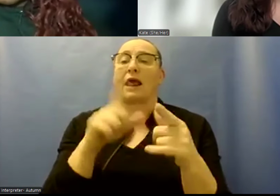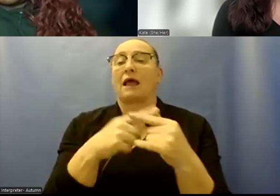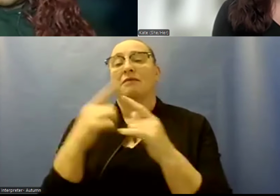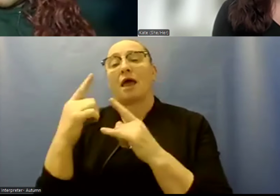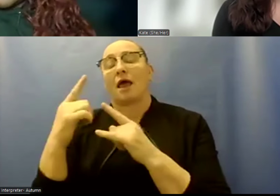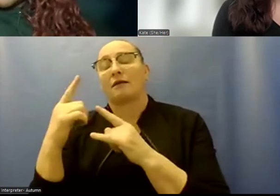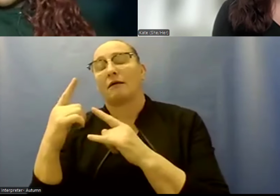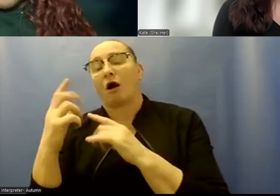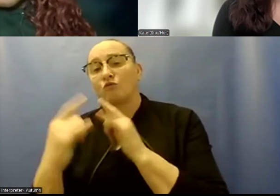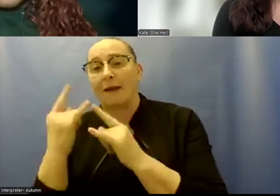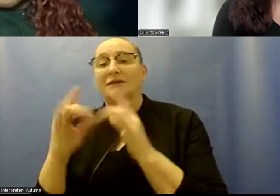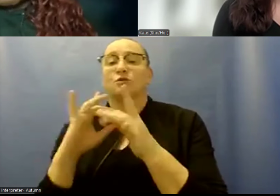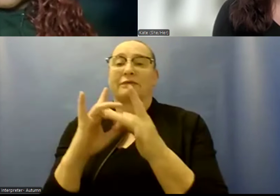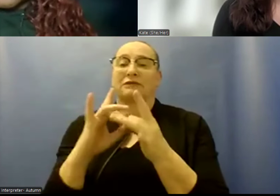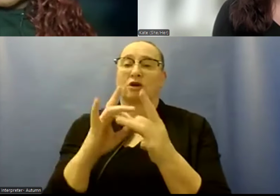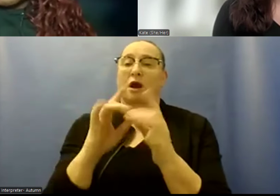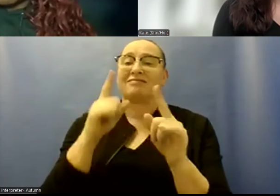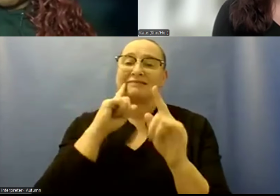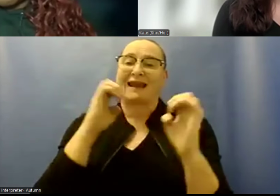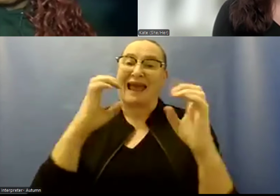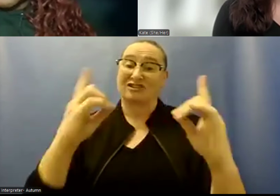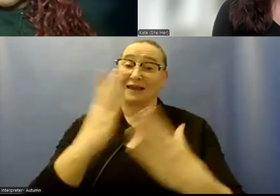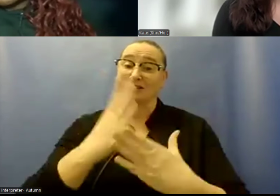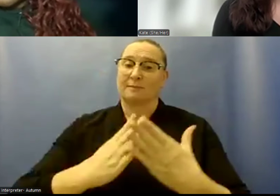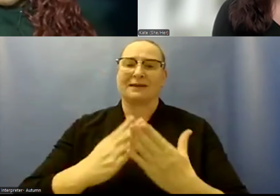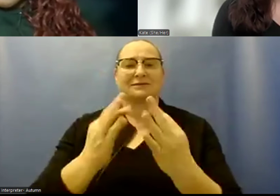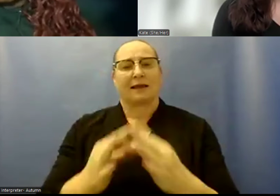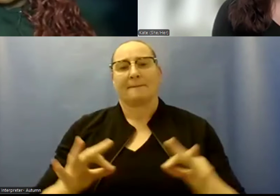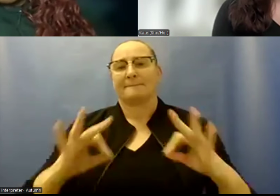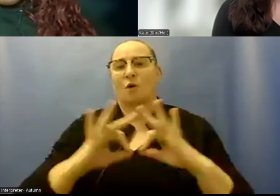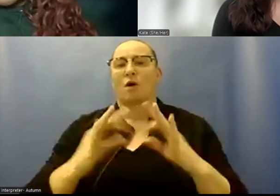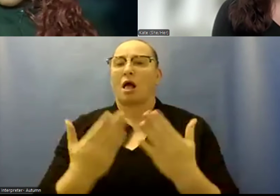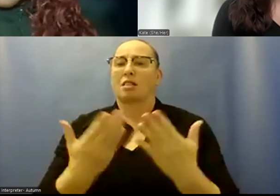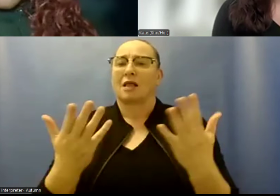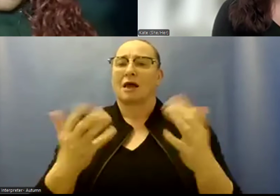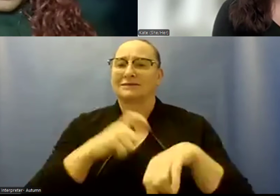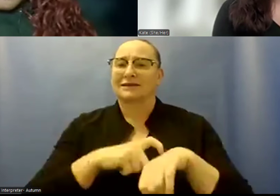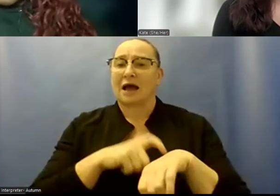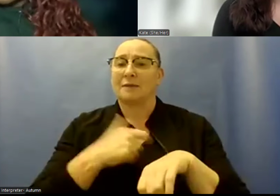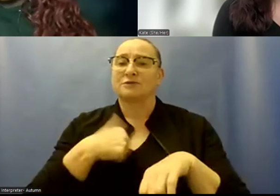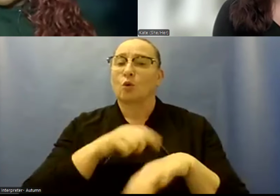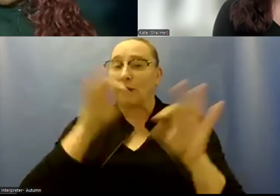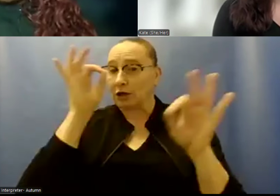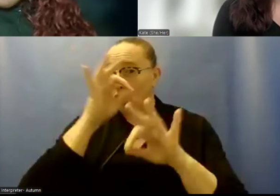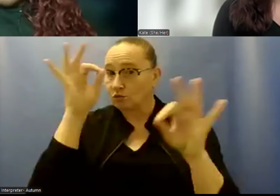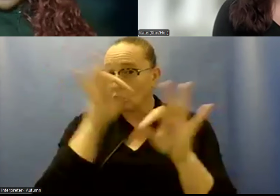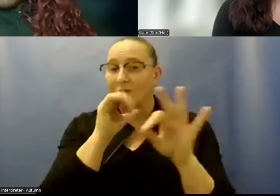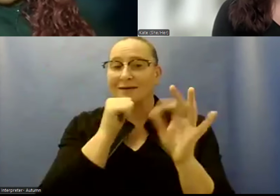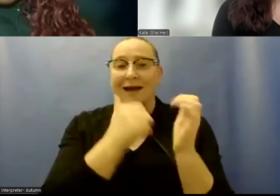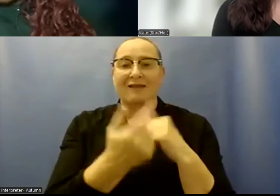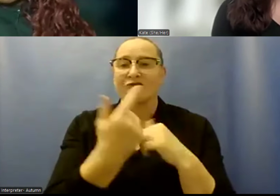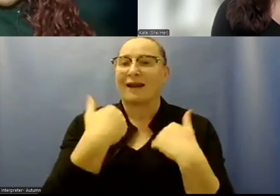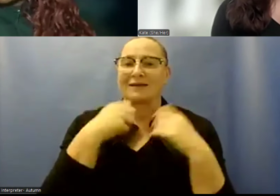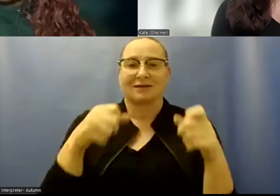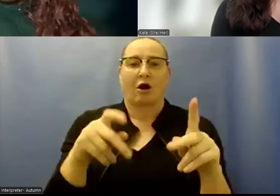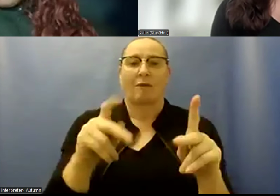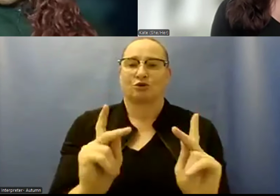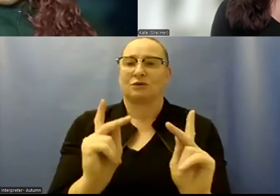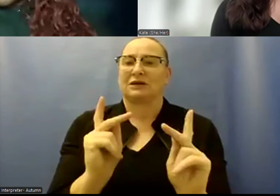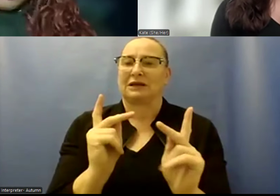relationships. And I think that education piece is so important because a lot of times we don't know, and not everyone has the opportunity to